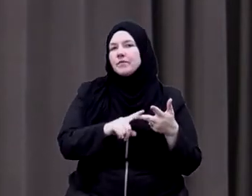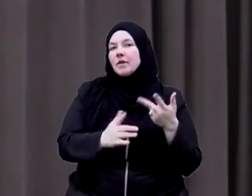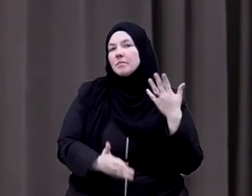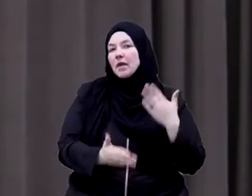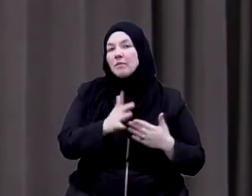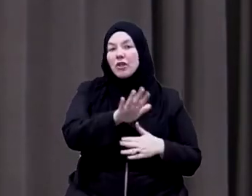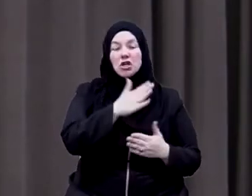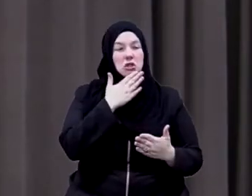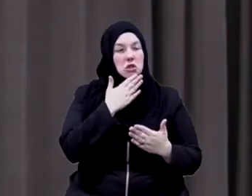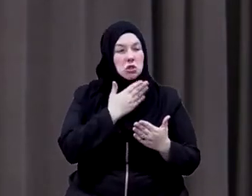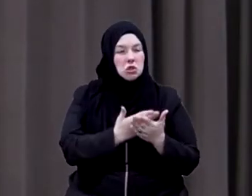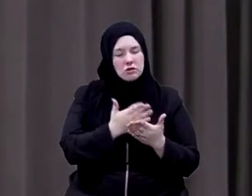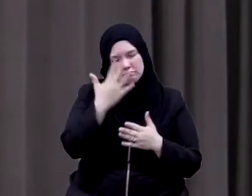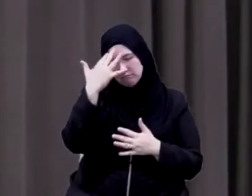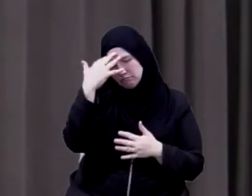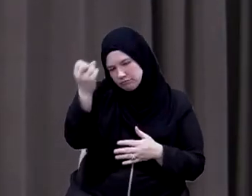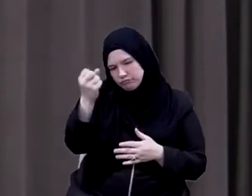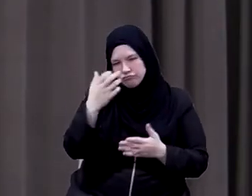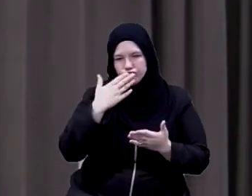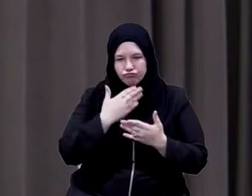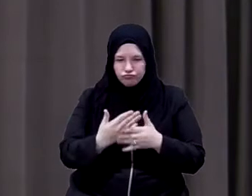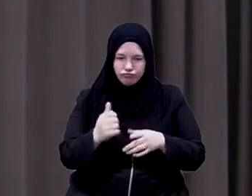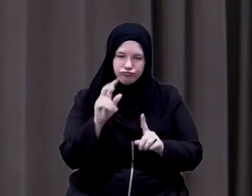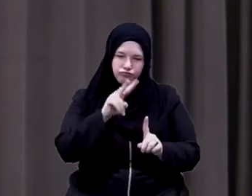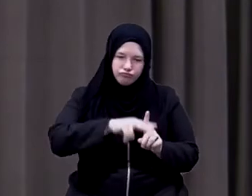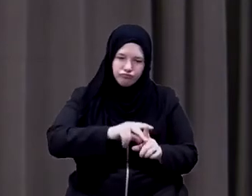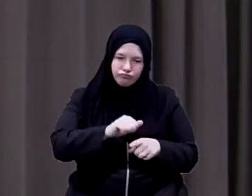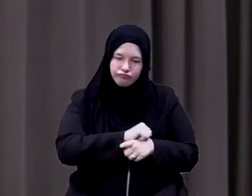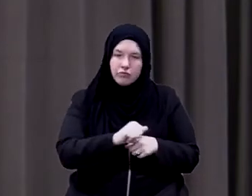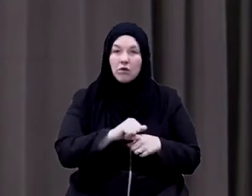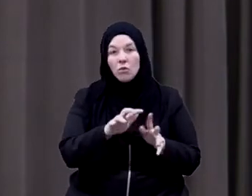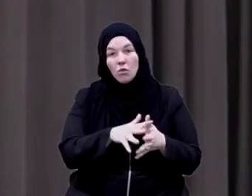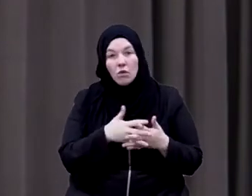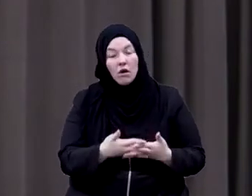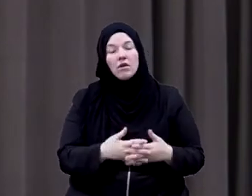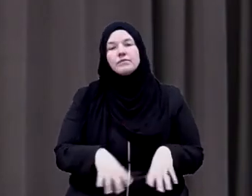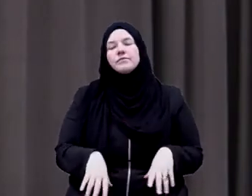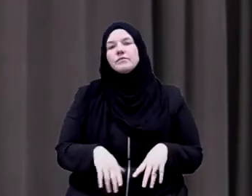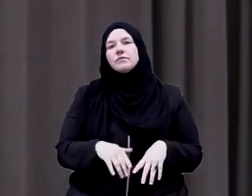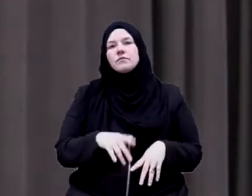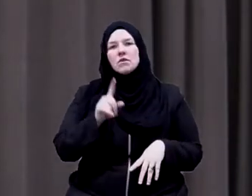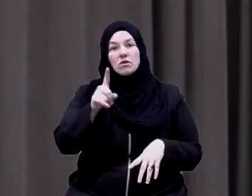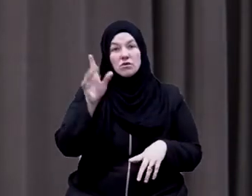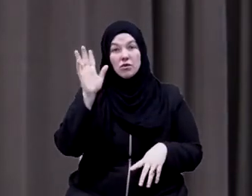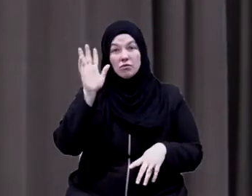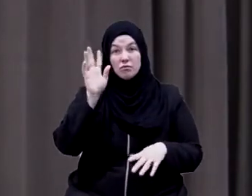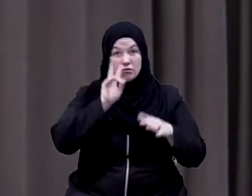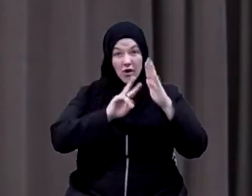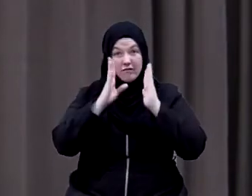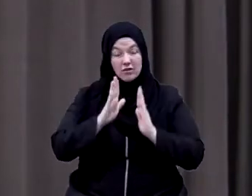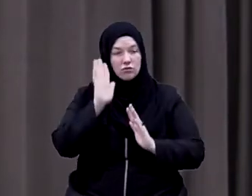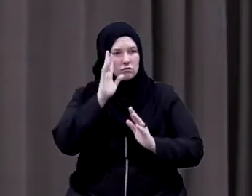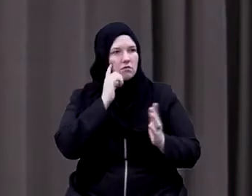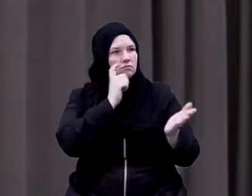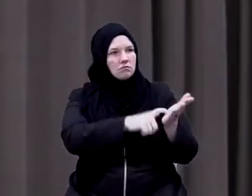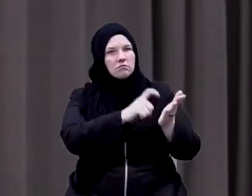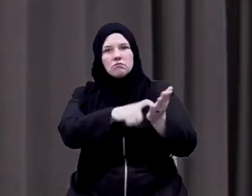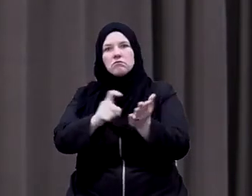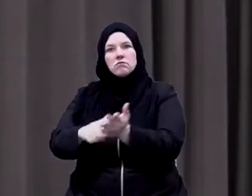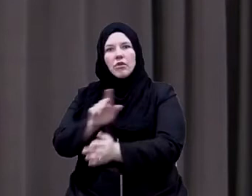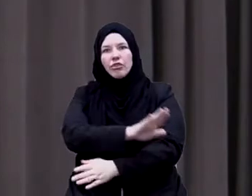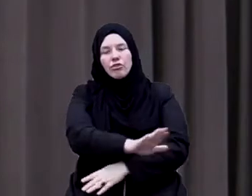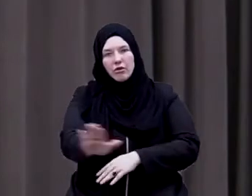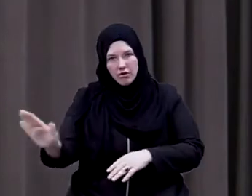they are with the Quran, or particularly their quality in dealing with